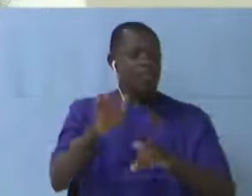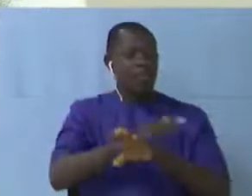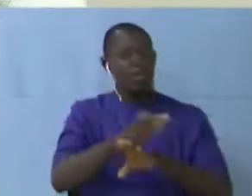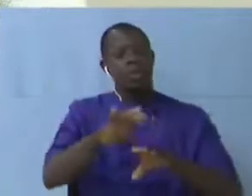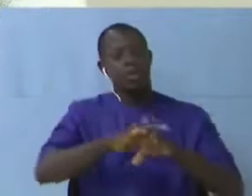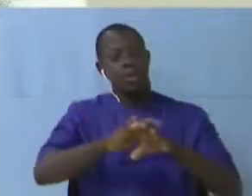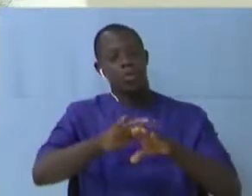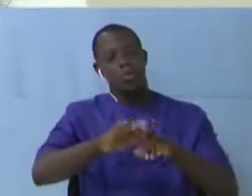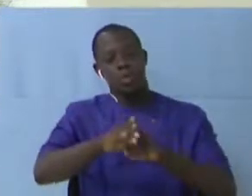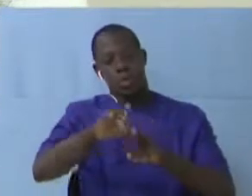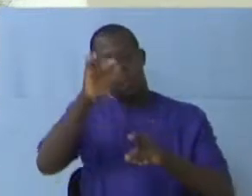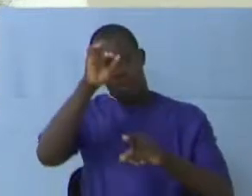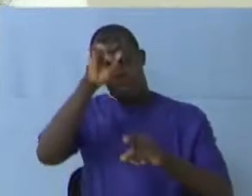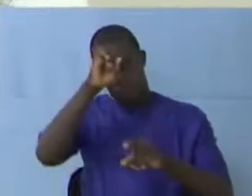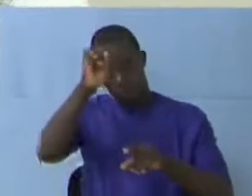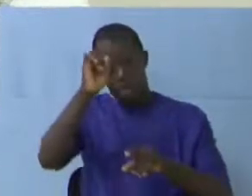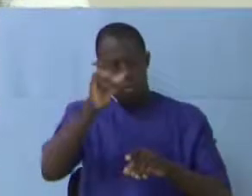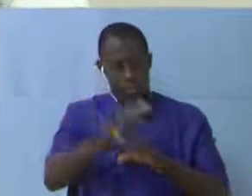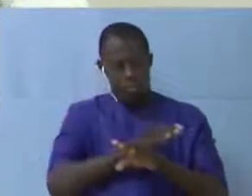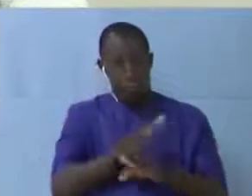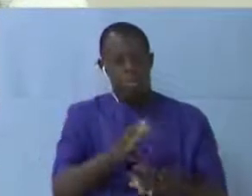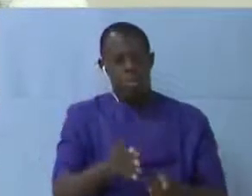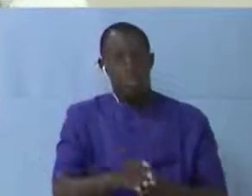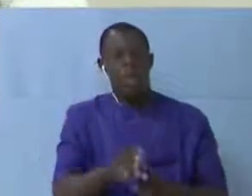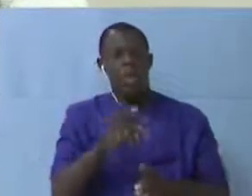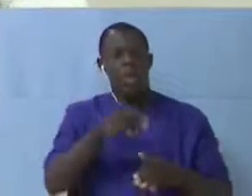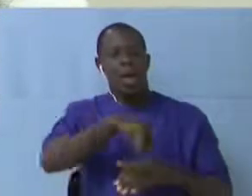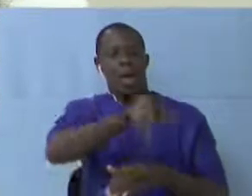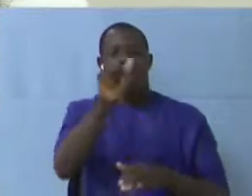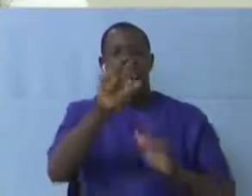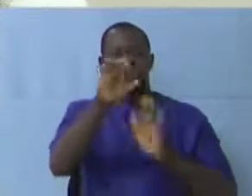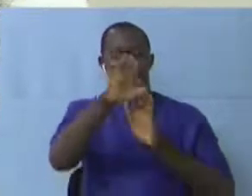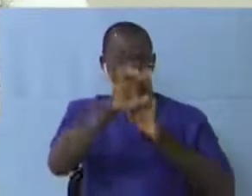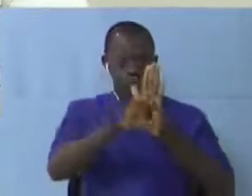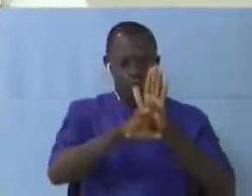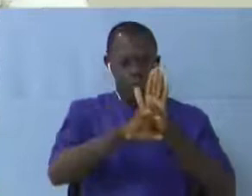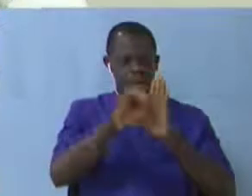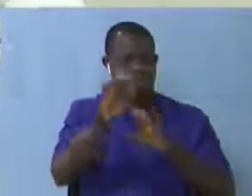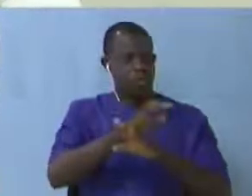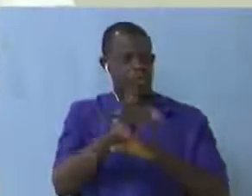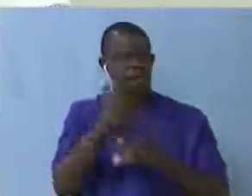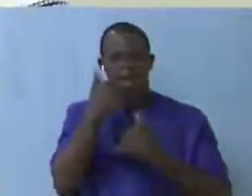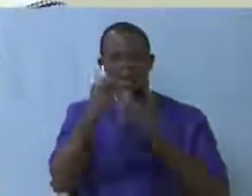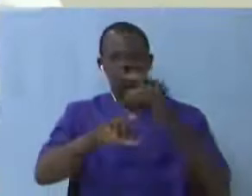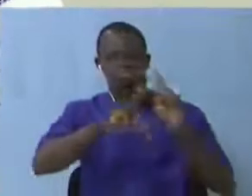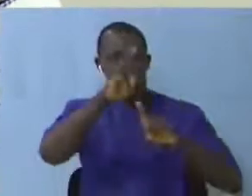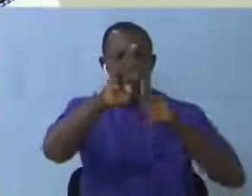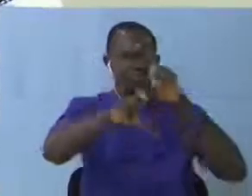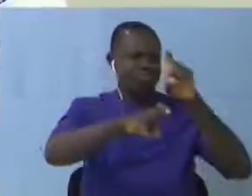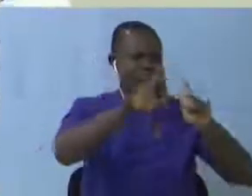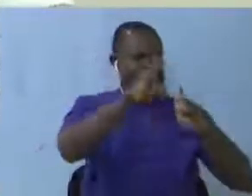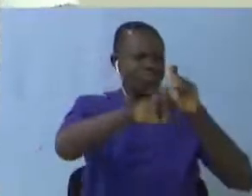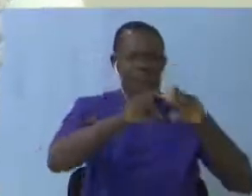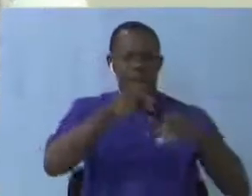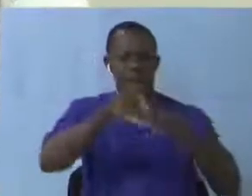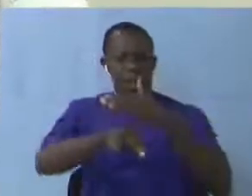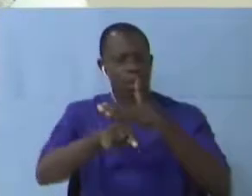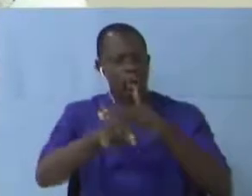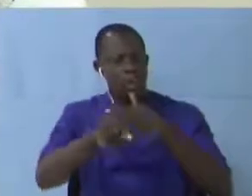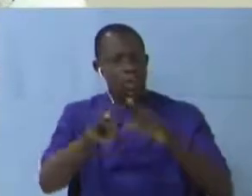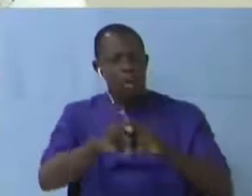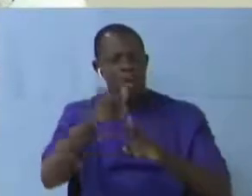ci jamono nguuri tubaab yi. And the constitutional matter was not even raised in the provinces. Jamono jooju nag